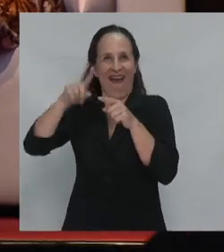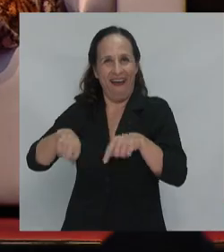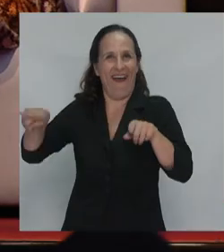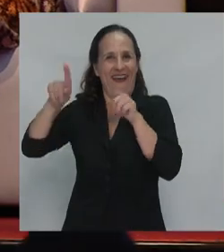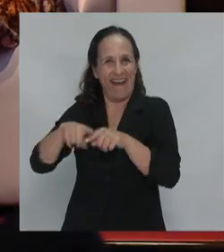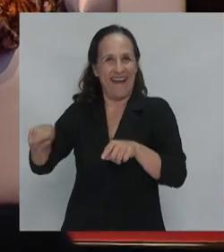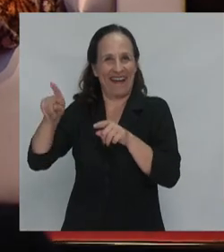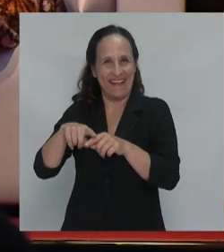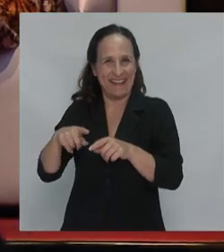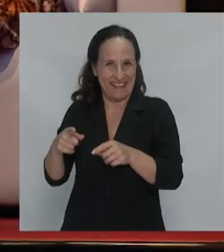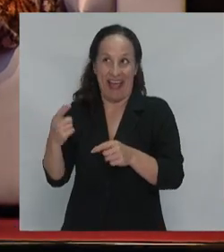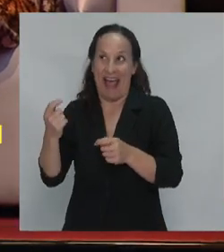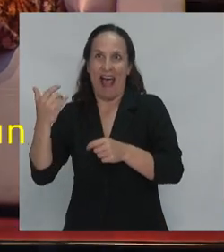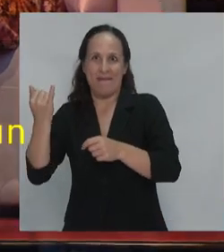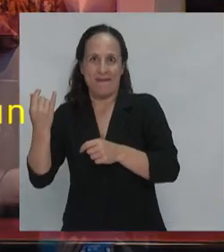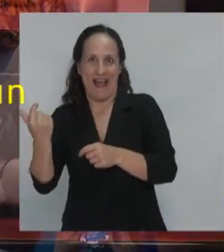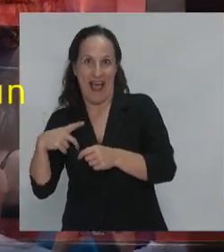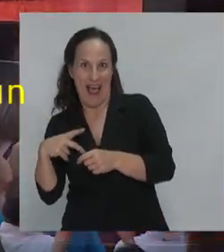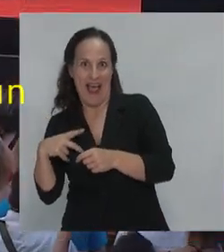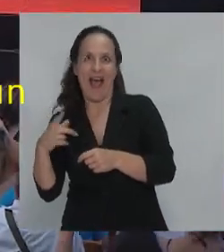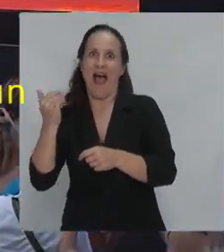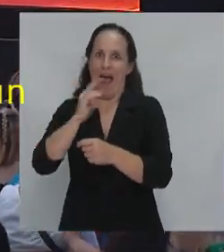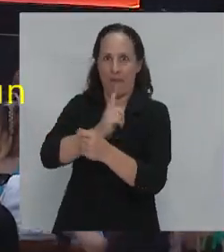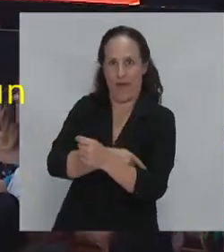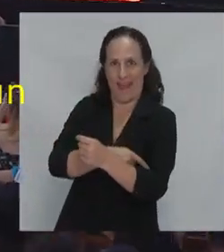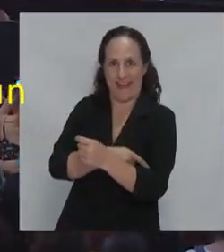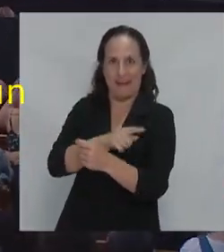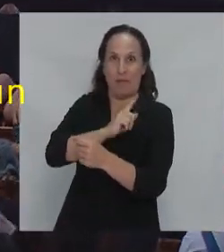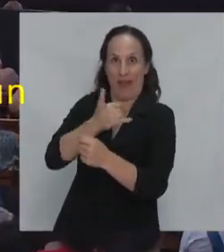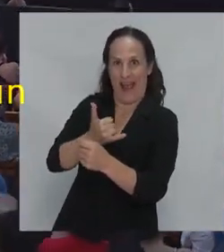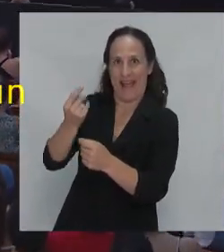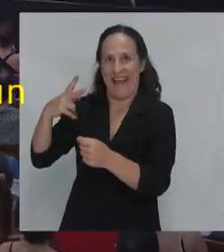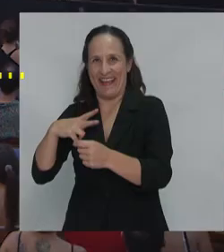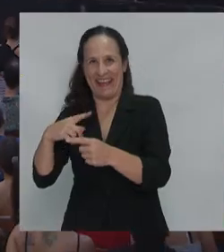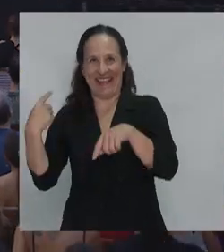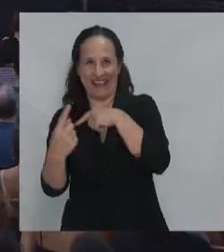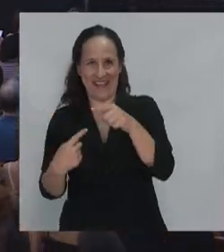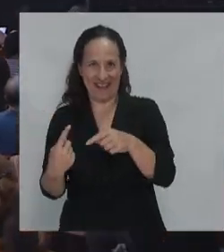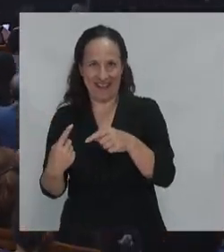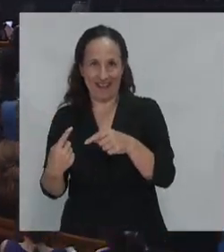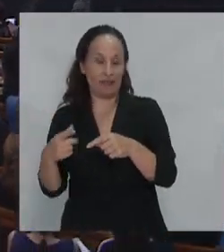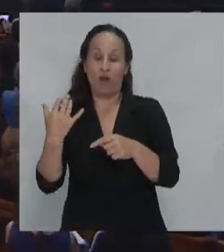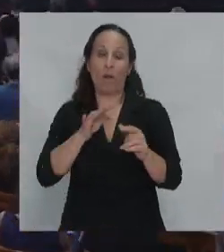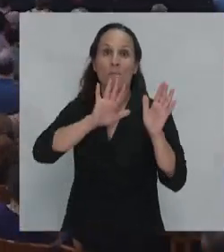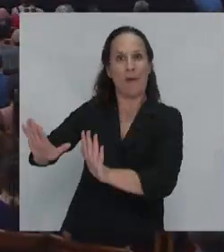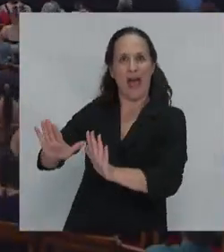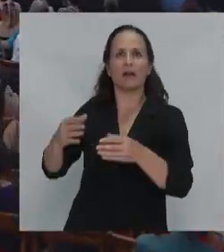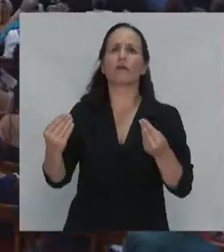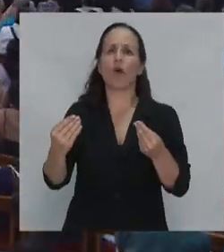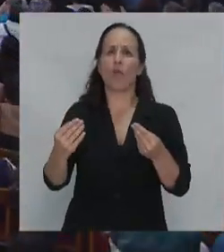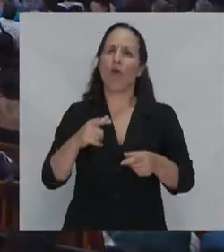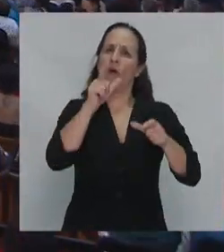to stop this is people power. We call this state capture at Oxfam. We